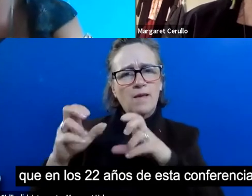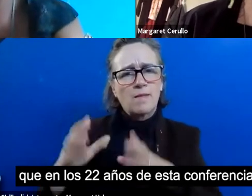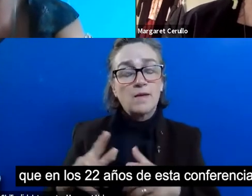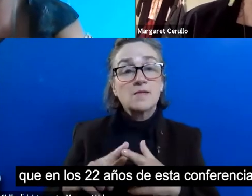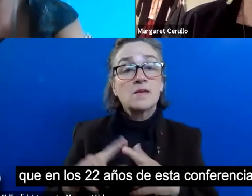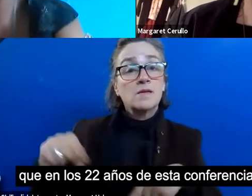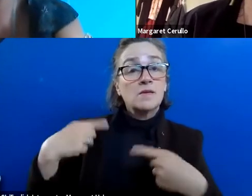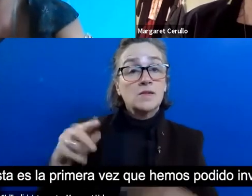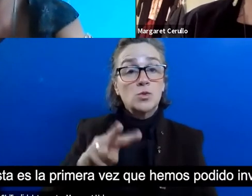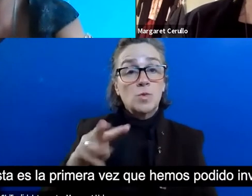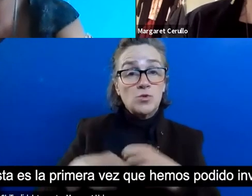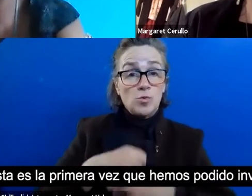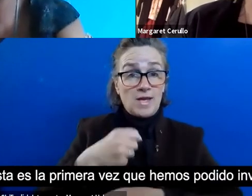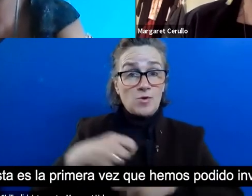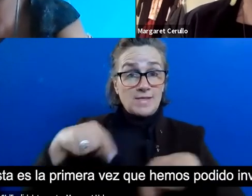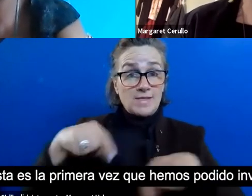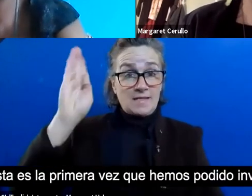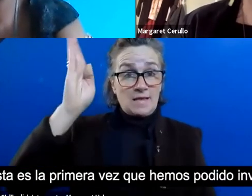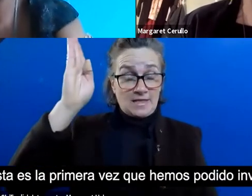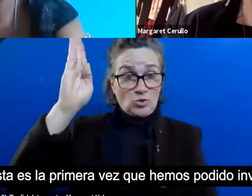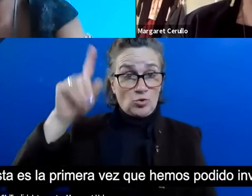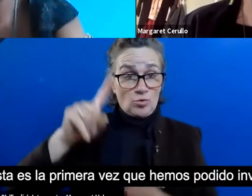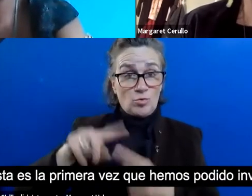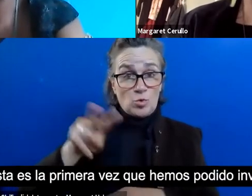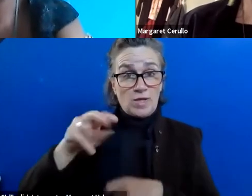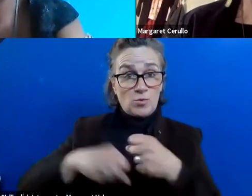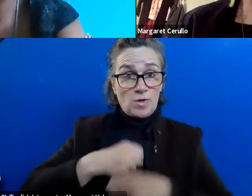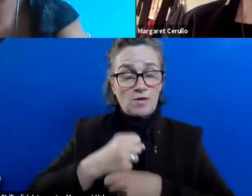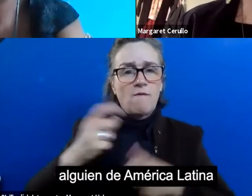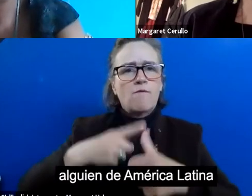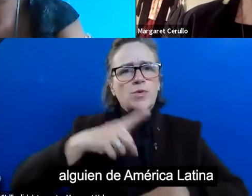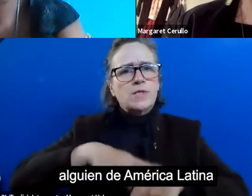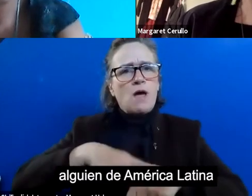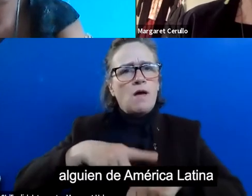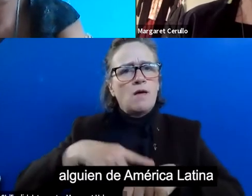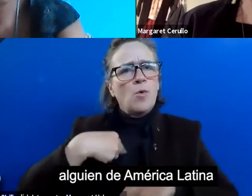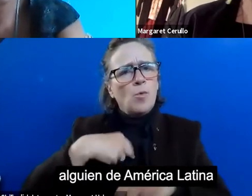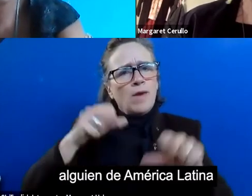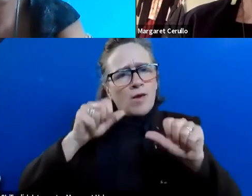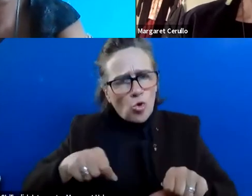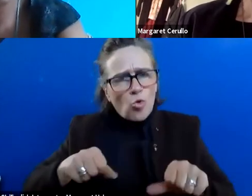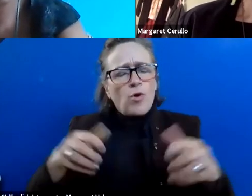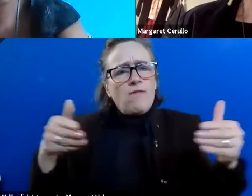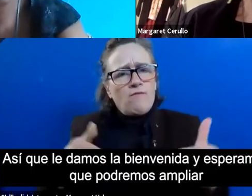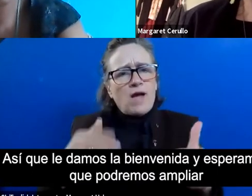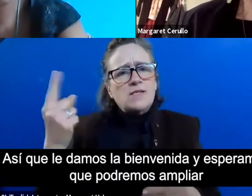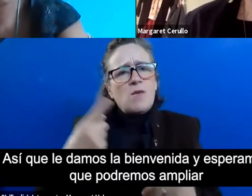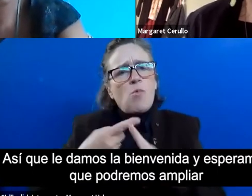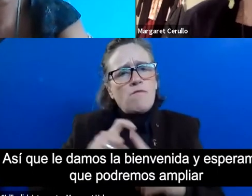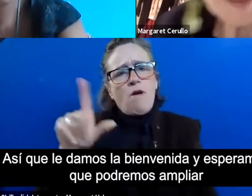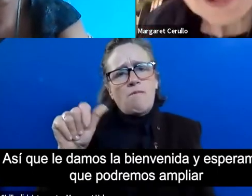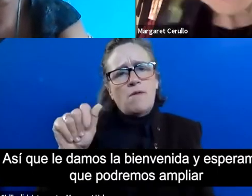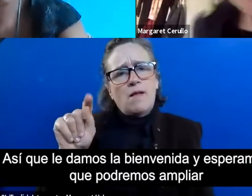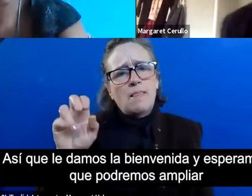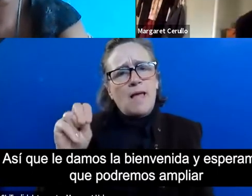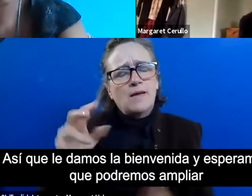this lecture, this is the first time we've been able to invite someone from Latin America. So